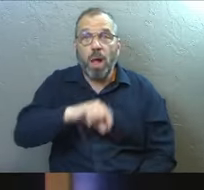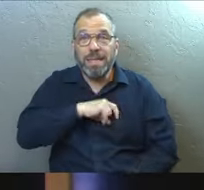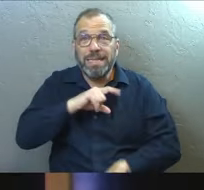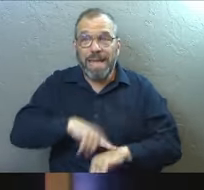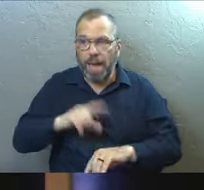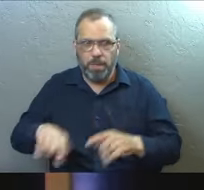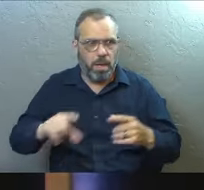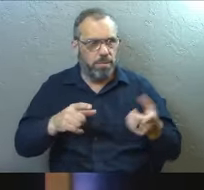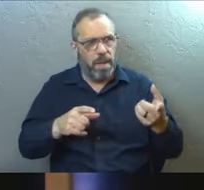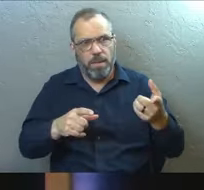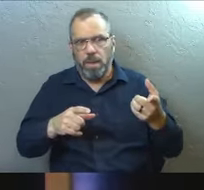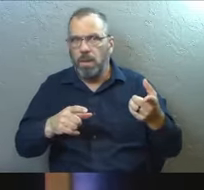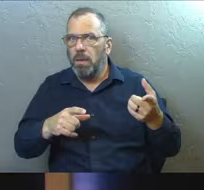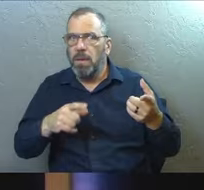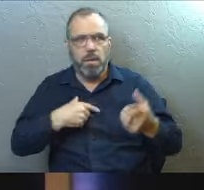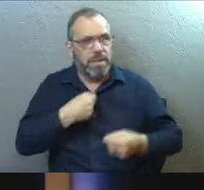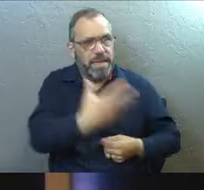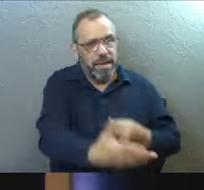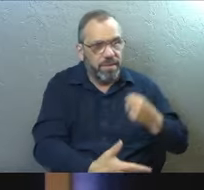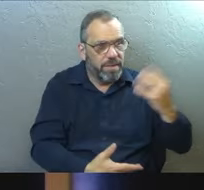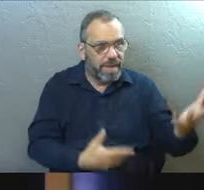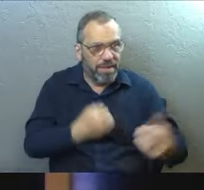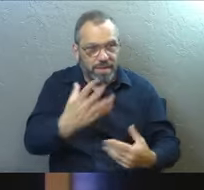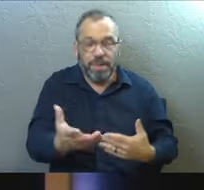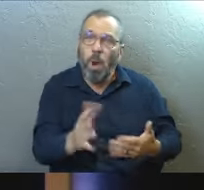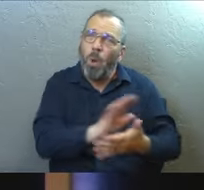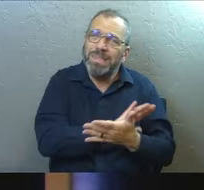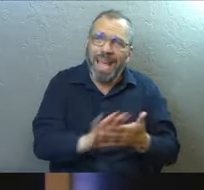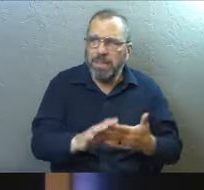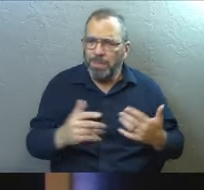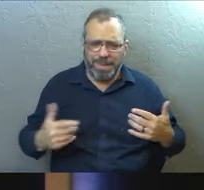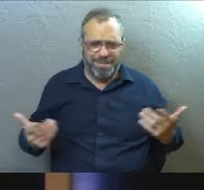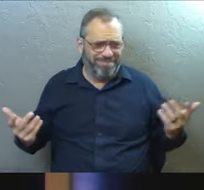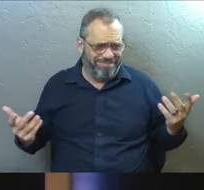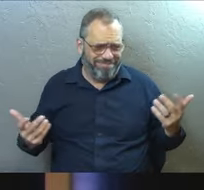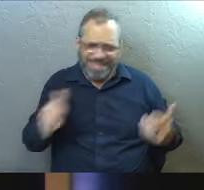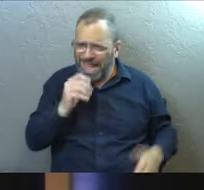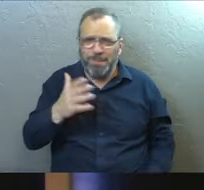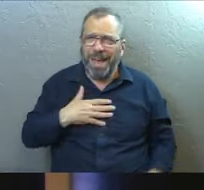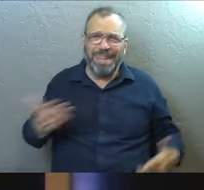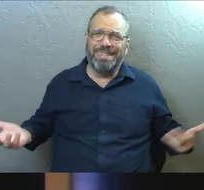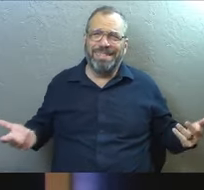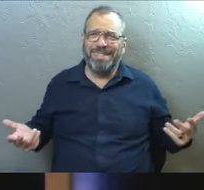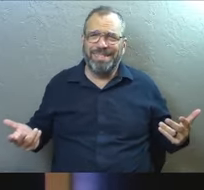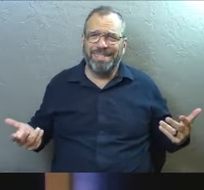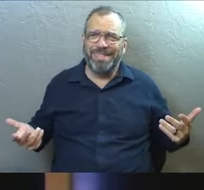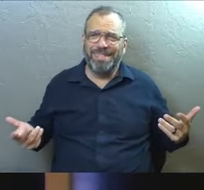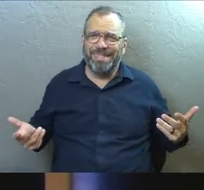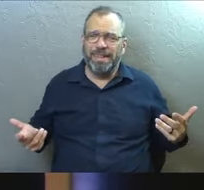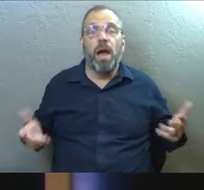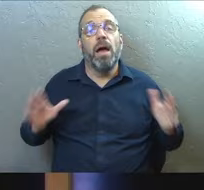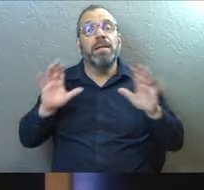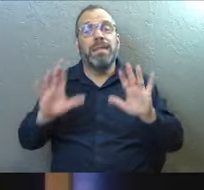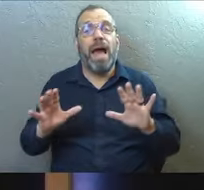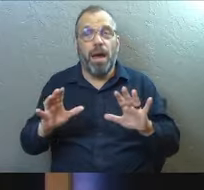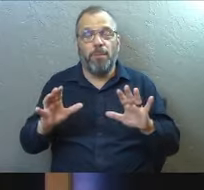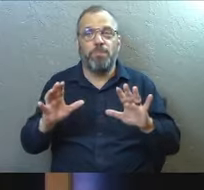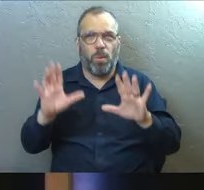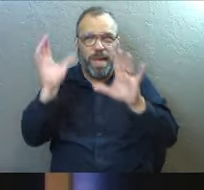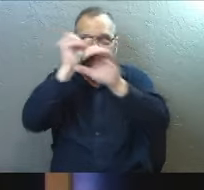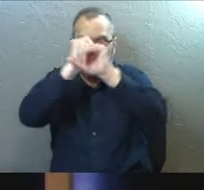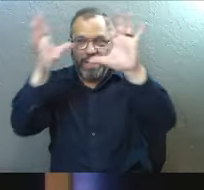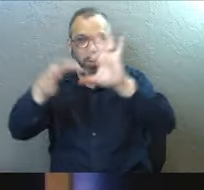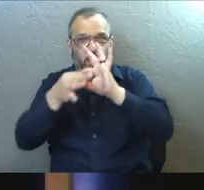person, but your partner or whoever just keeps like giving you stuff, it's like, that's nice, but that's not my thing. Now imagine if